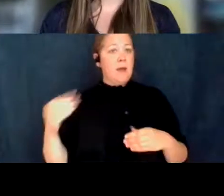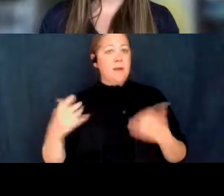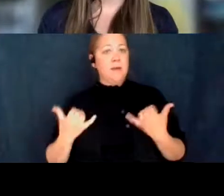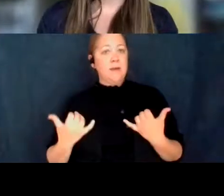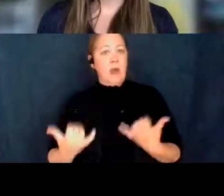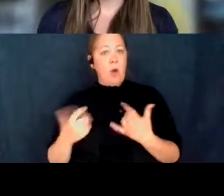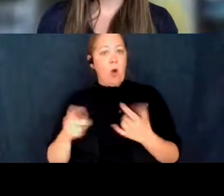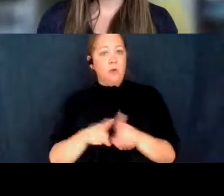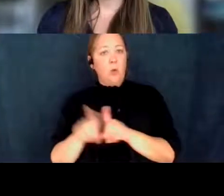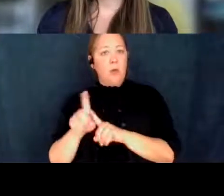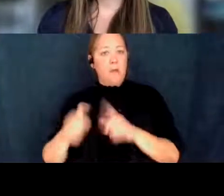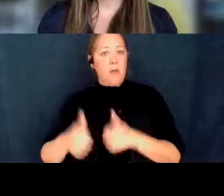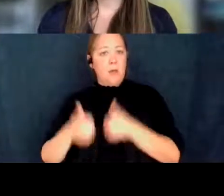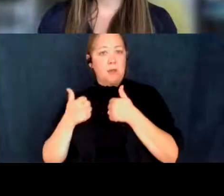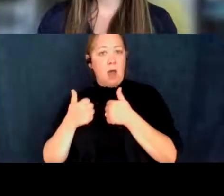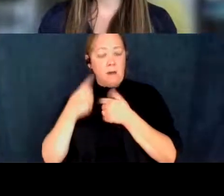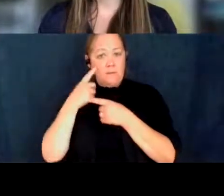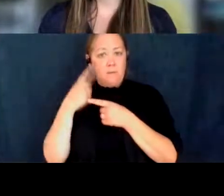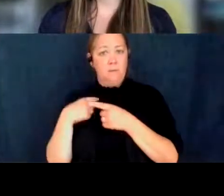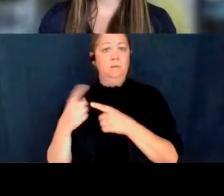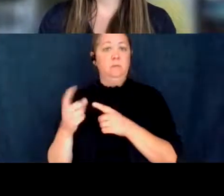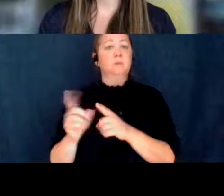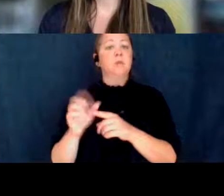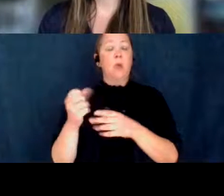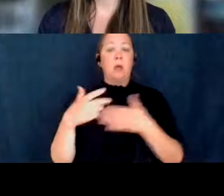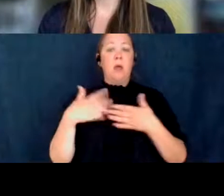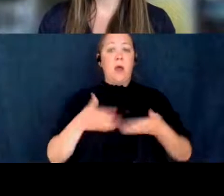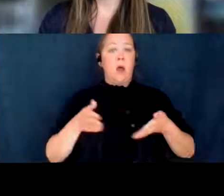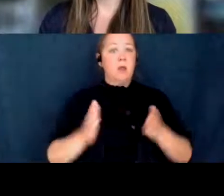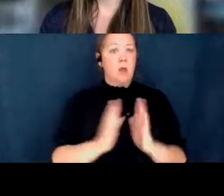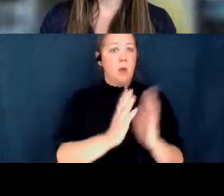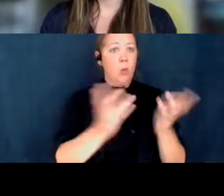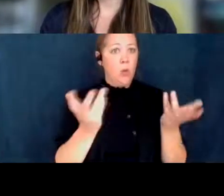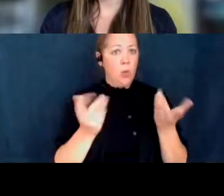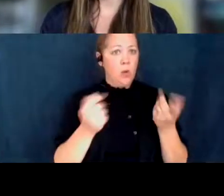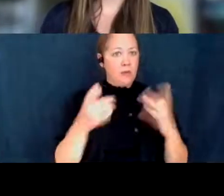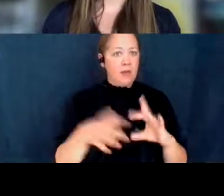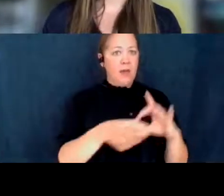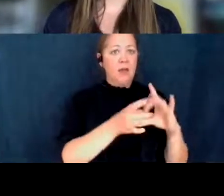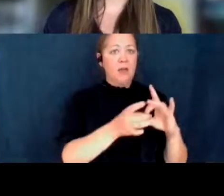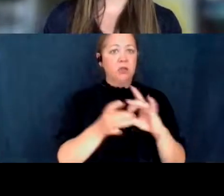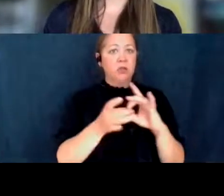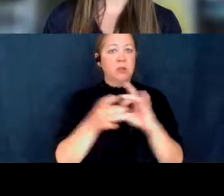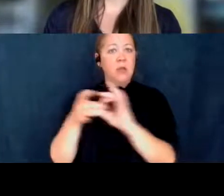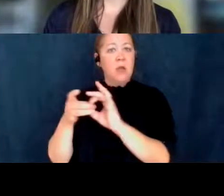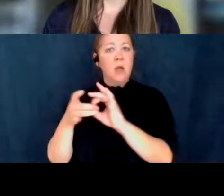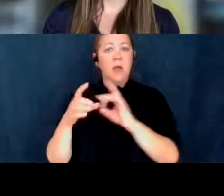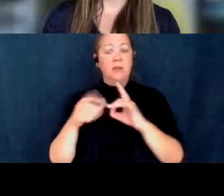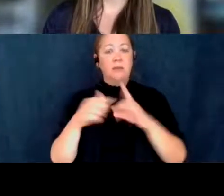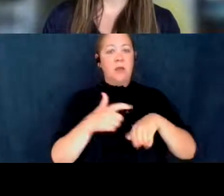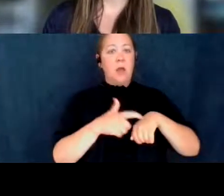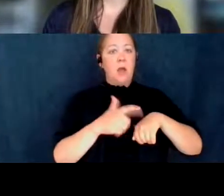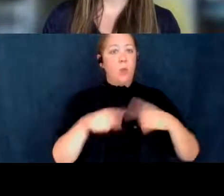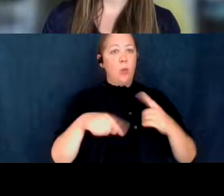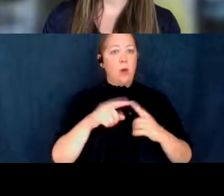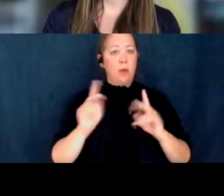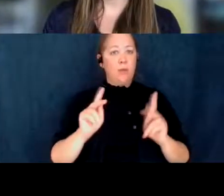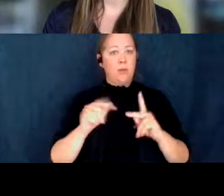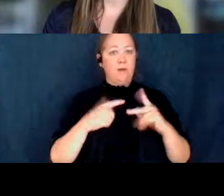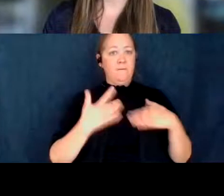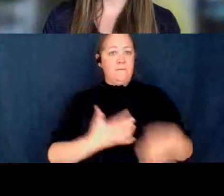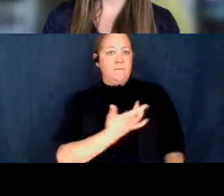It allows for connection in a time where students and facilitators are feeling isolated. It can be really meaningful